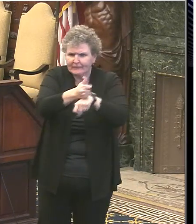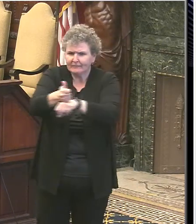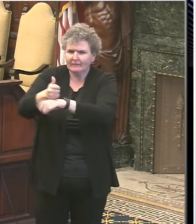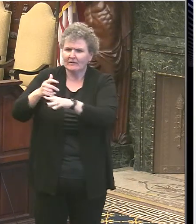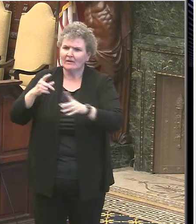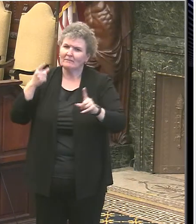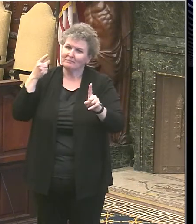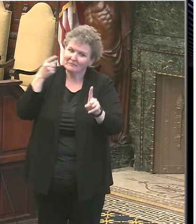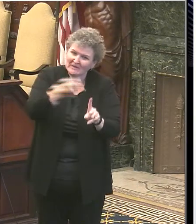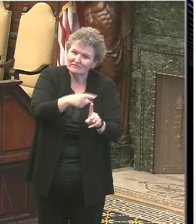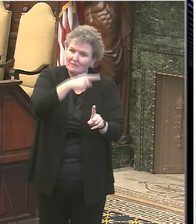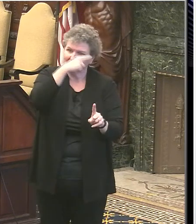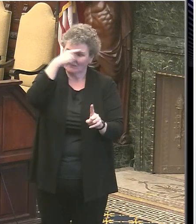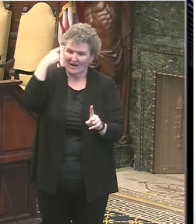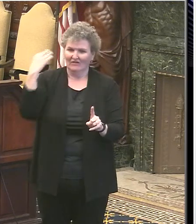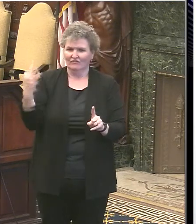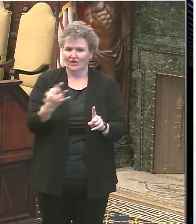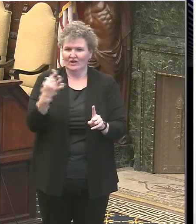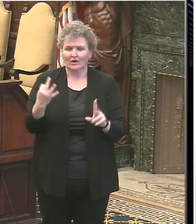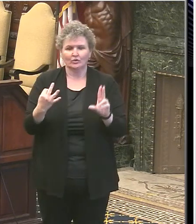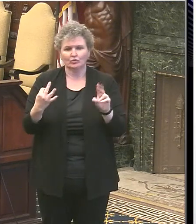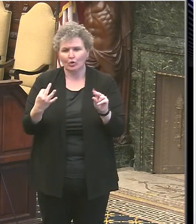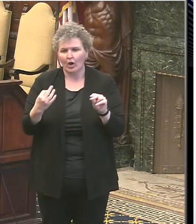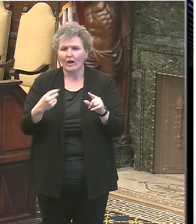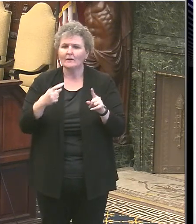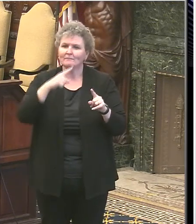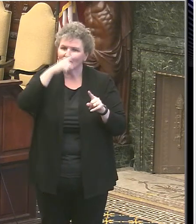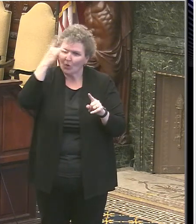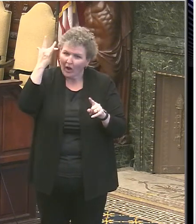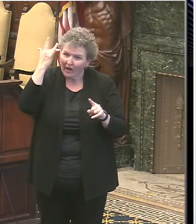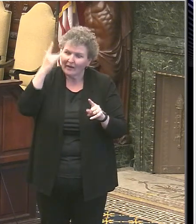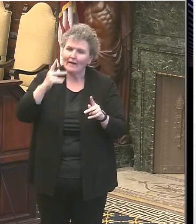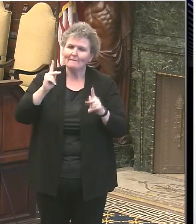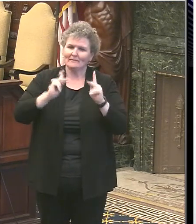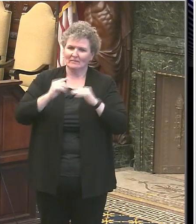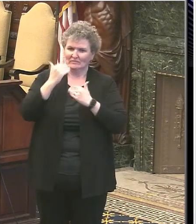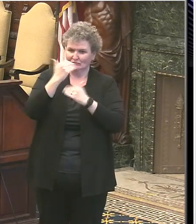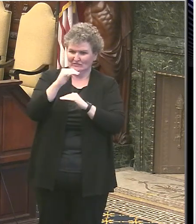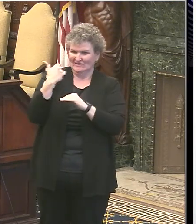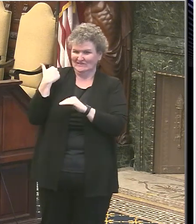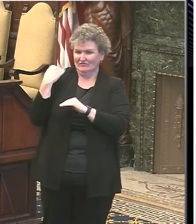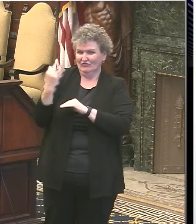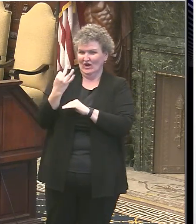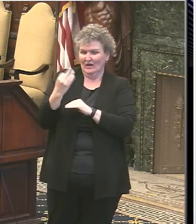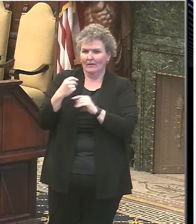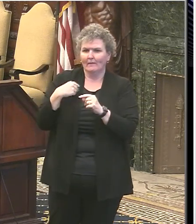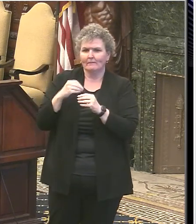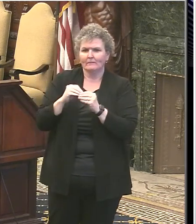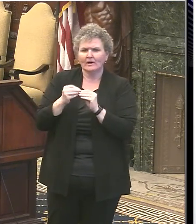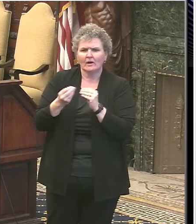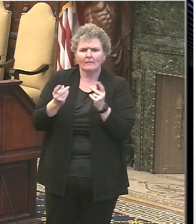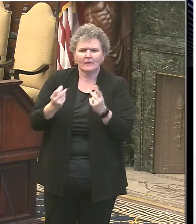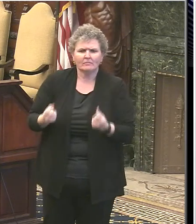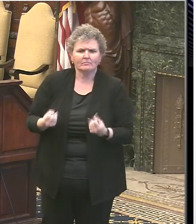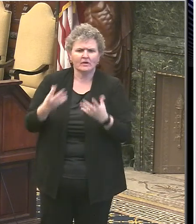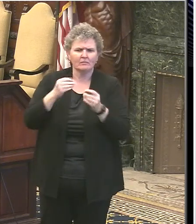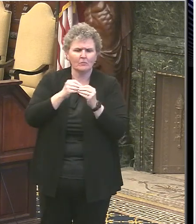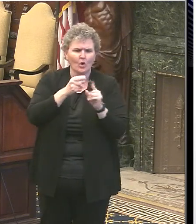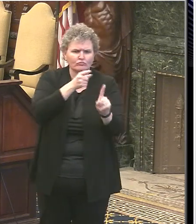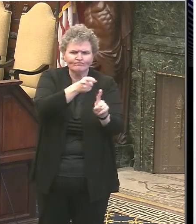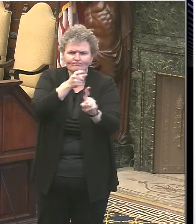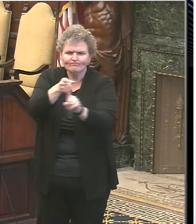Friday. It was really related to the timing of the restrictions. Okay. And how many people are on this team? And are they targeting any specific